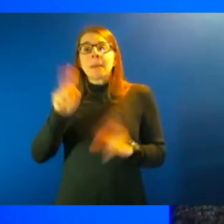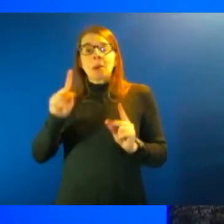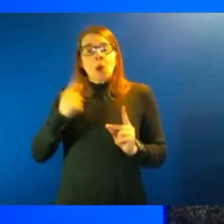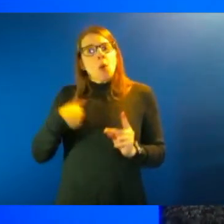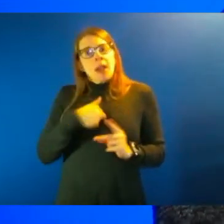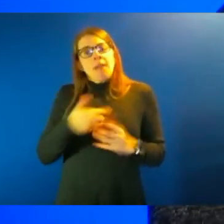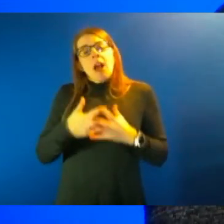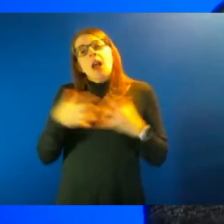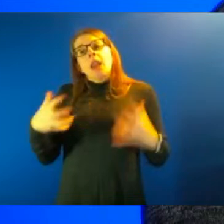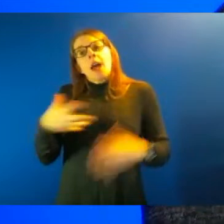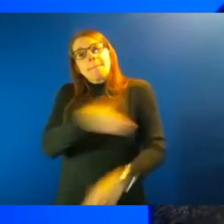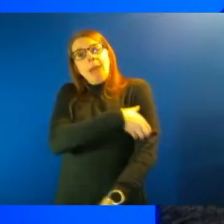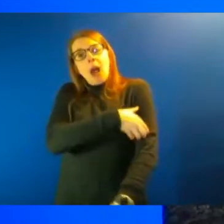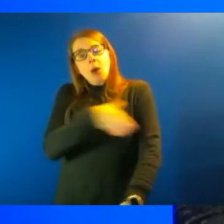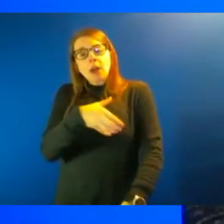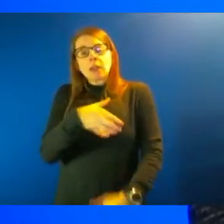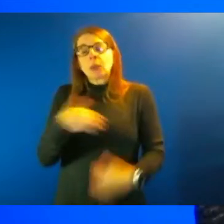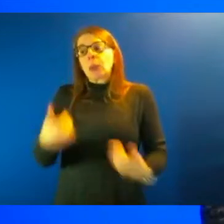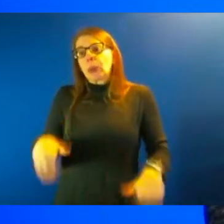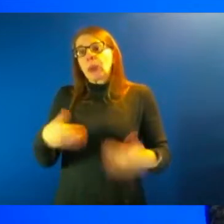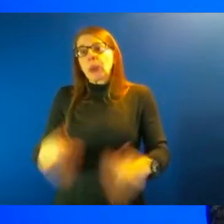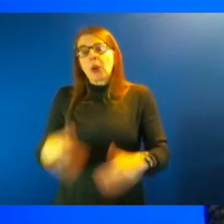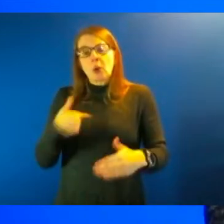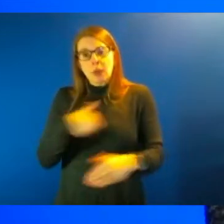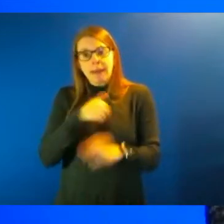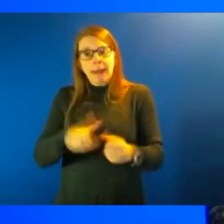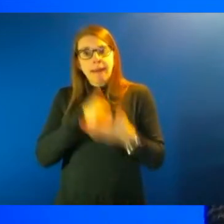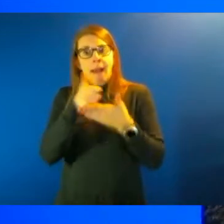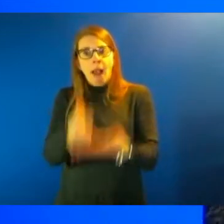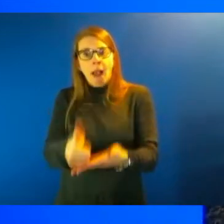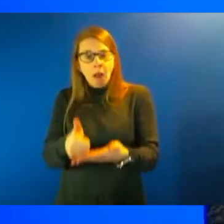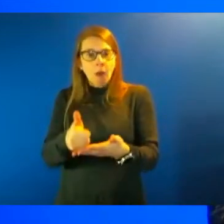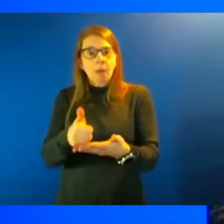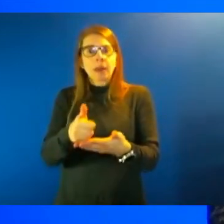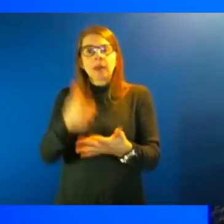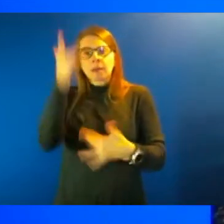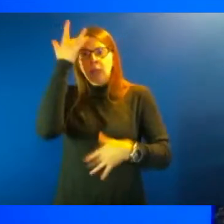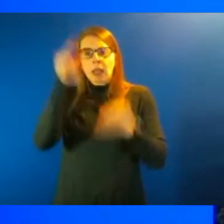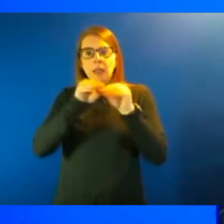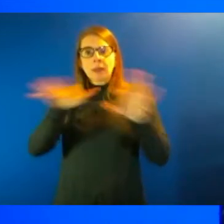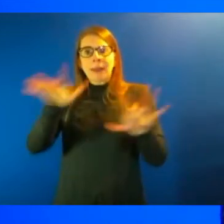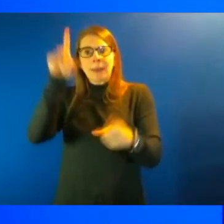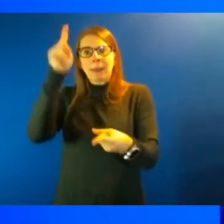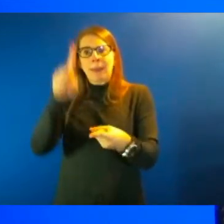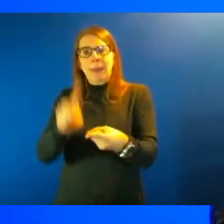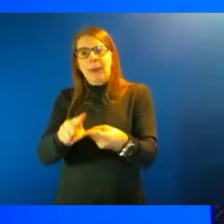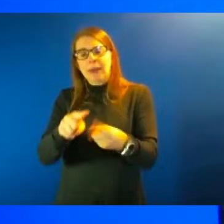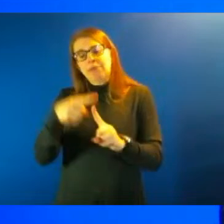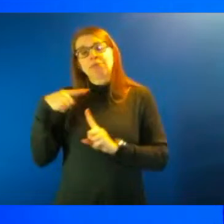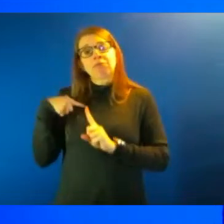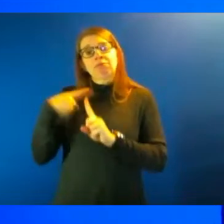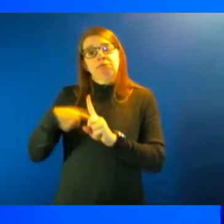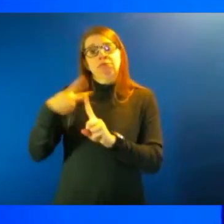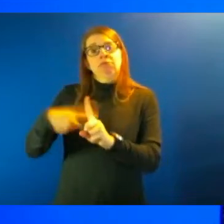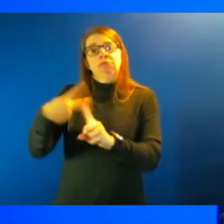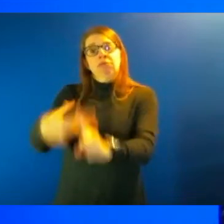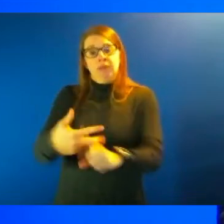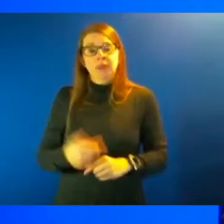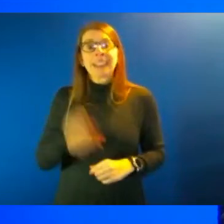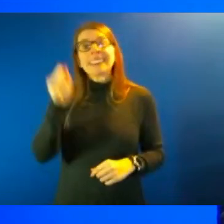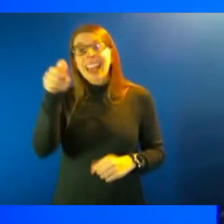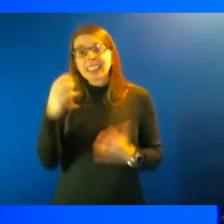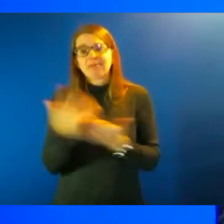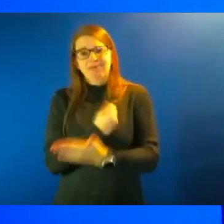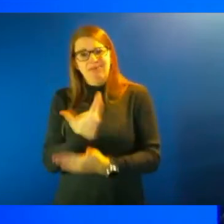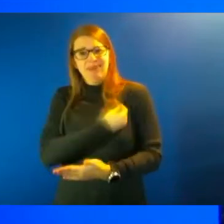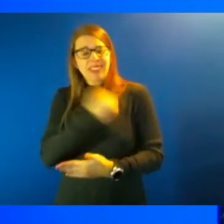have a lot of agency to make a big difference in what happens with this pandemic over the next couple months. And yes, I want you to get vaccinated. If you have